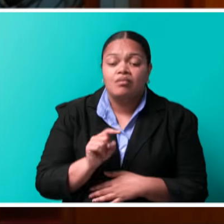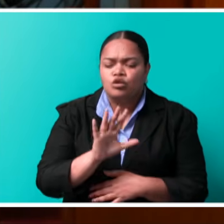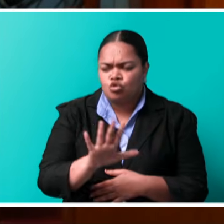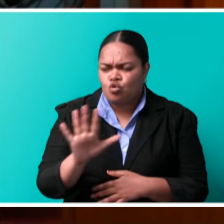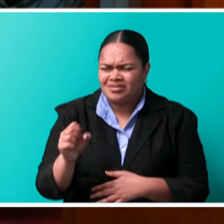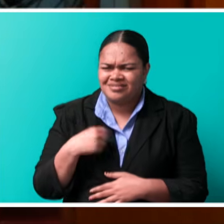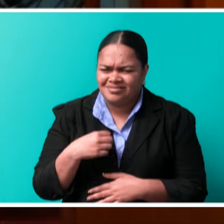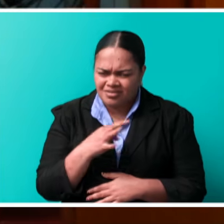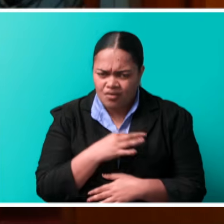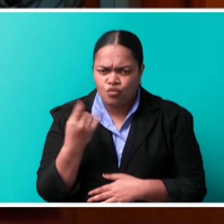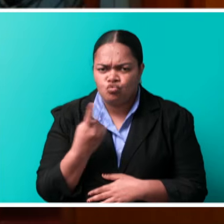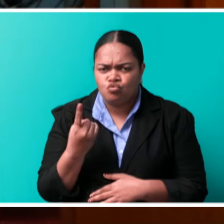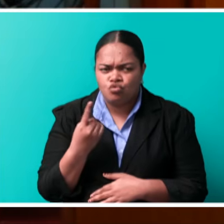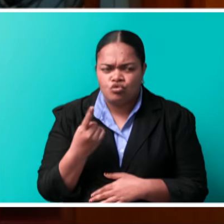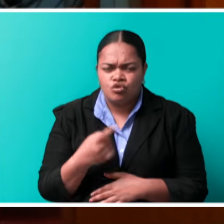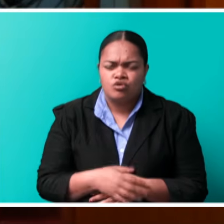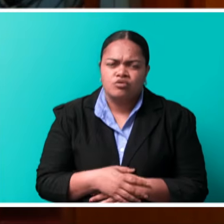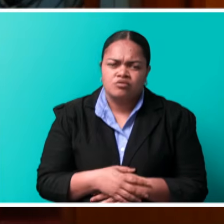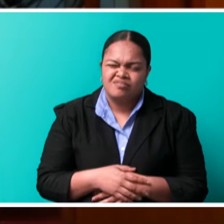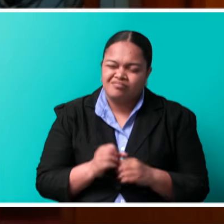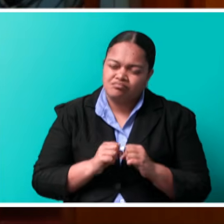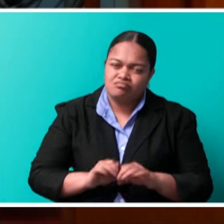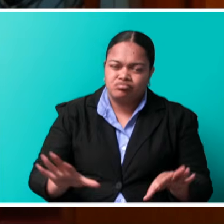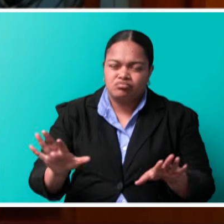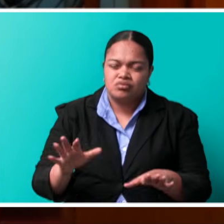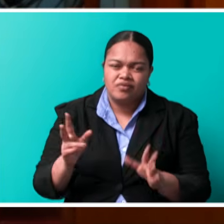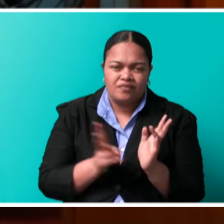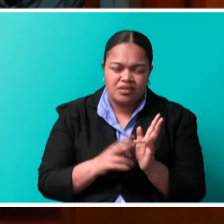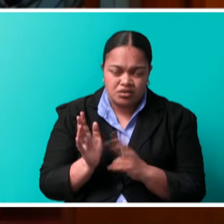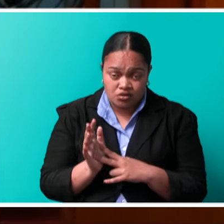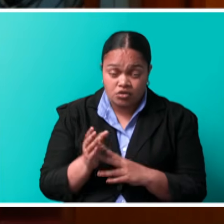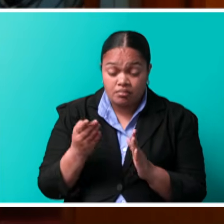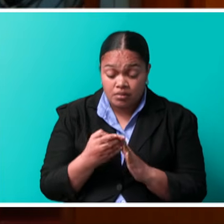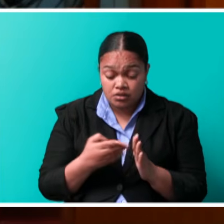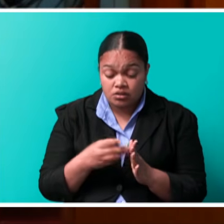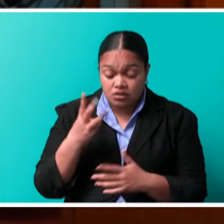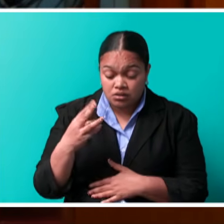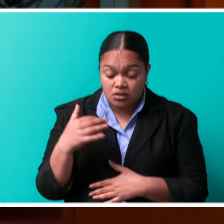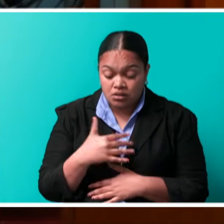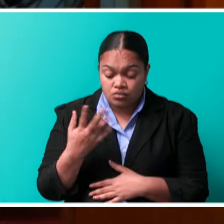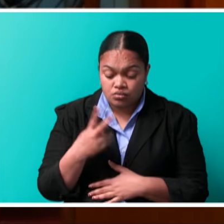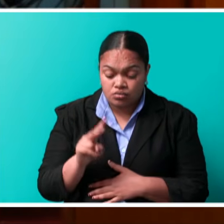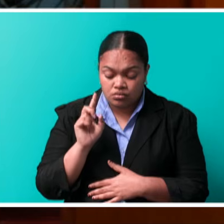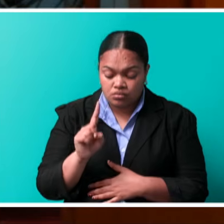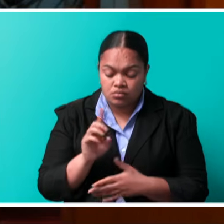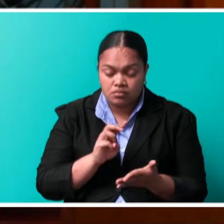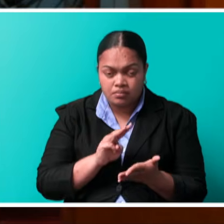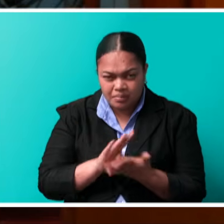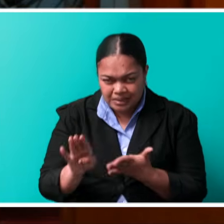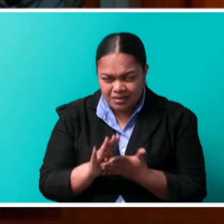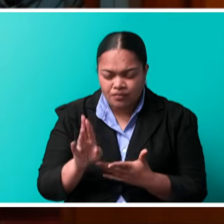are deployed into the rural areas. The budget provides $221 million for agriculture and